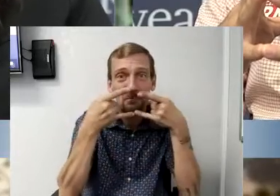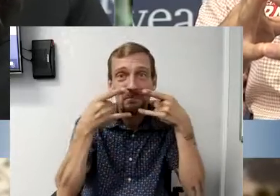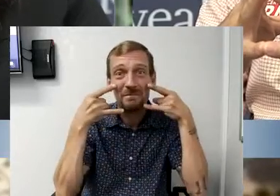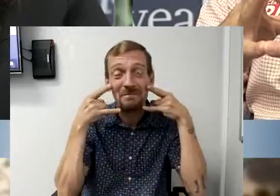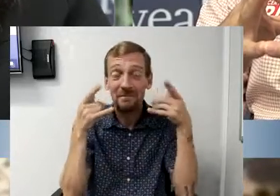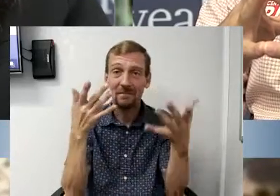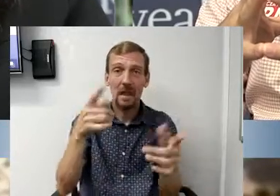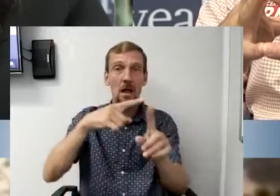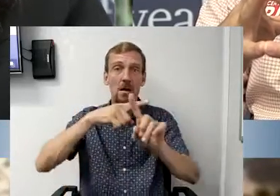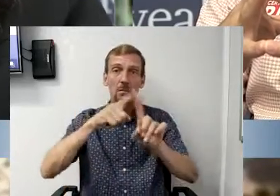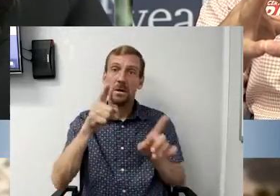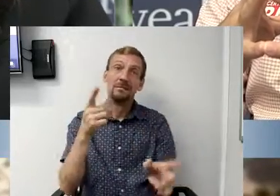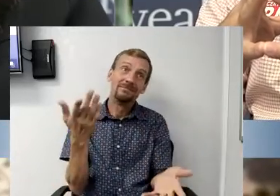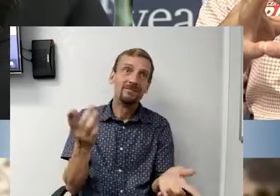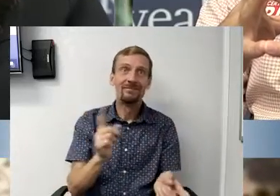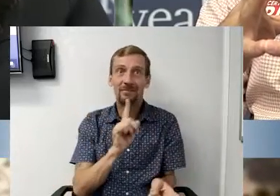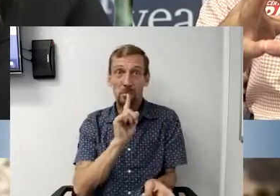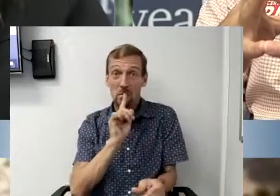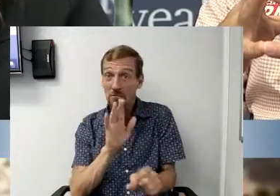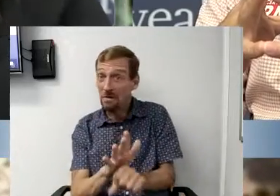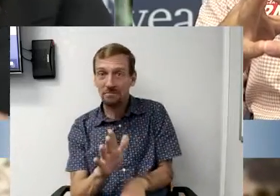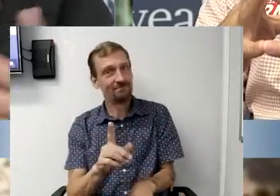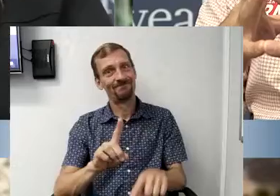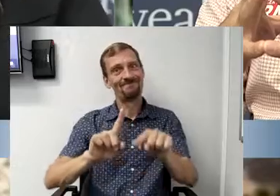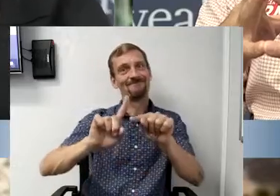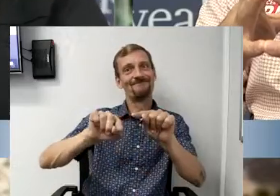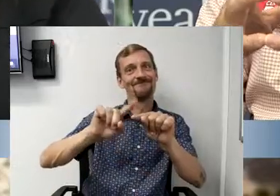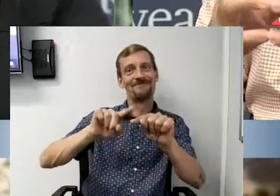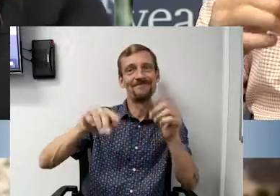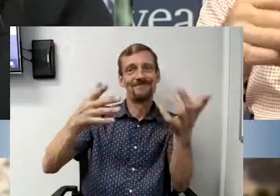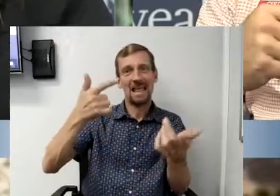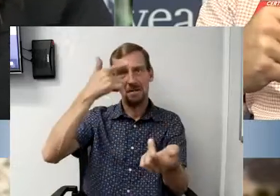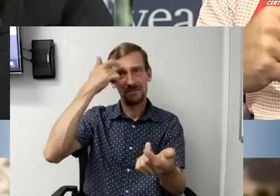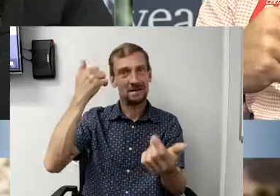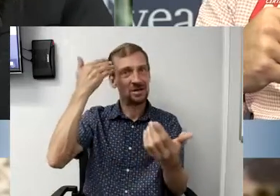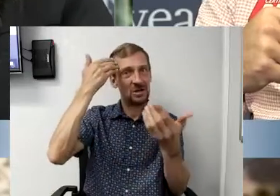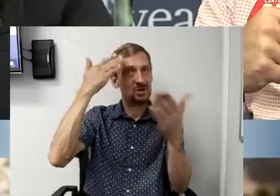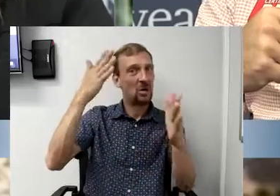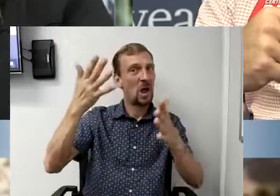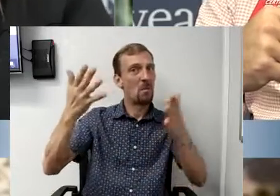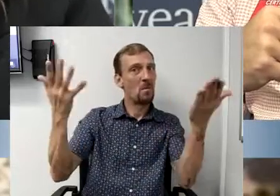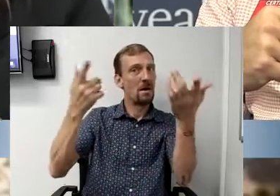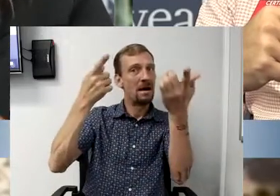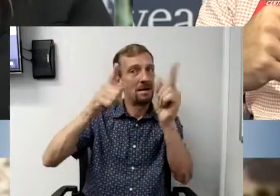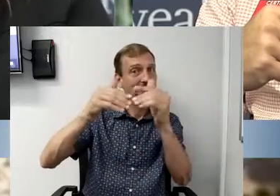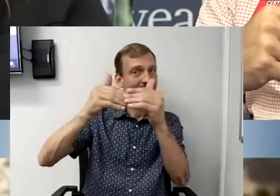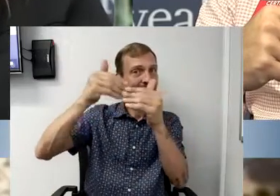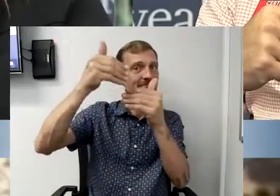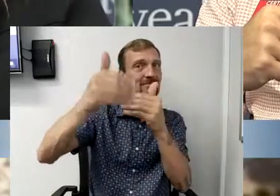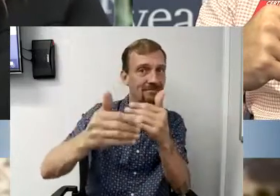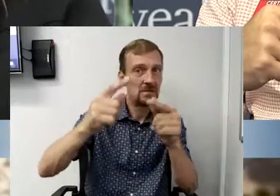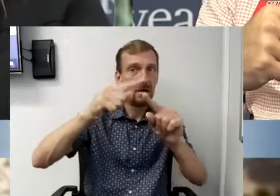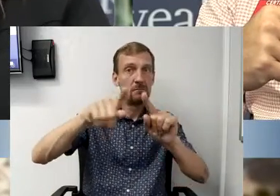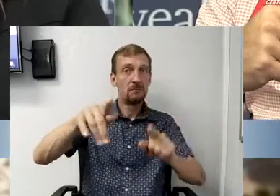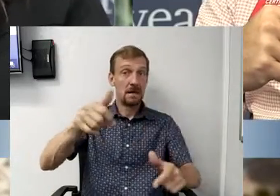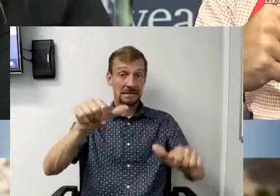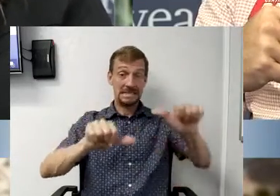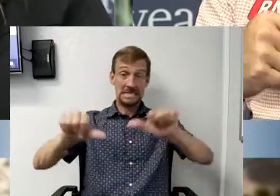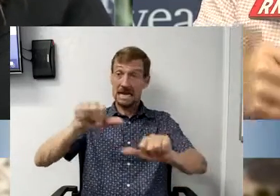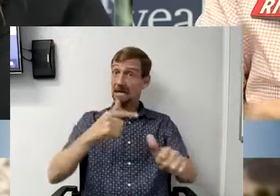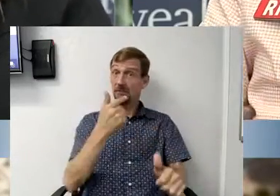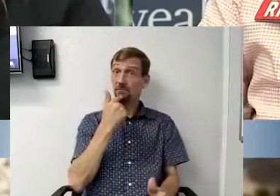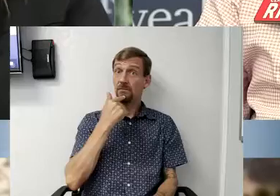happen because we just don't know what will come next, but the science of it is if people are wearing